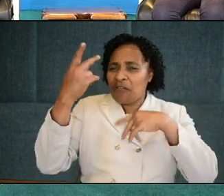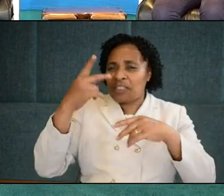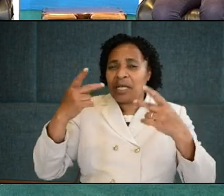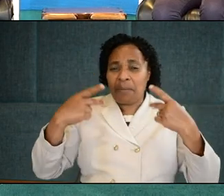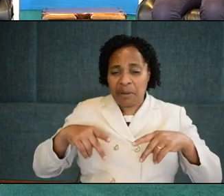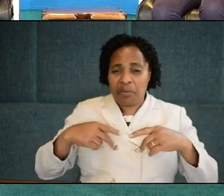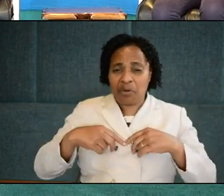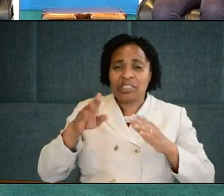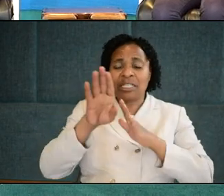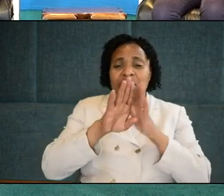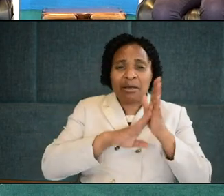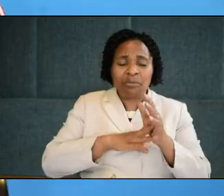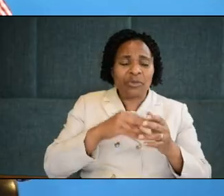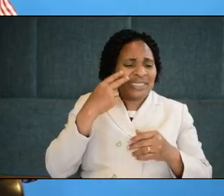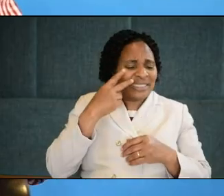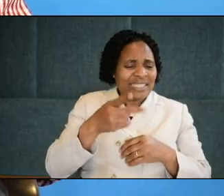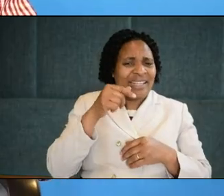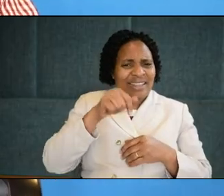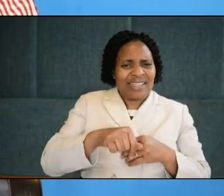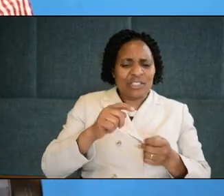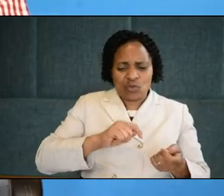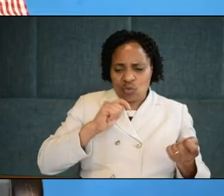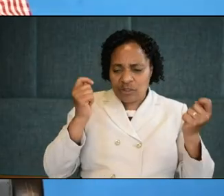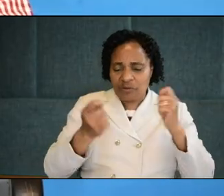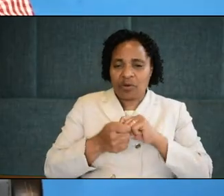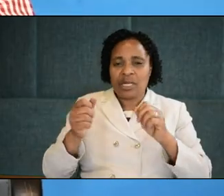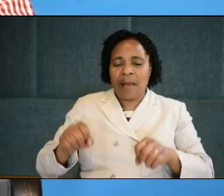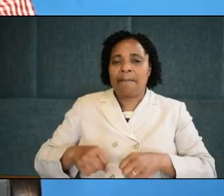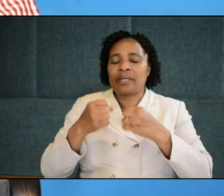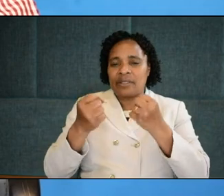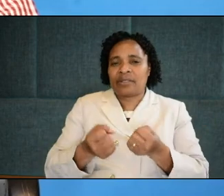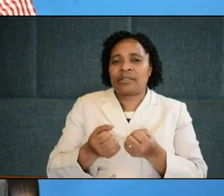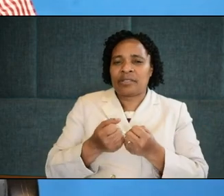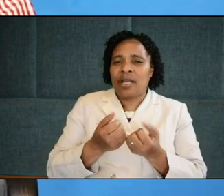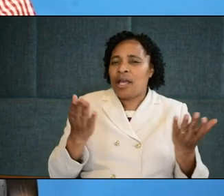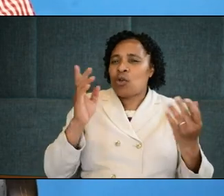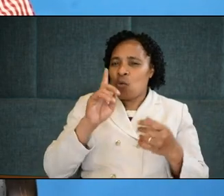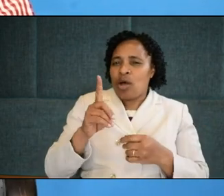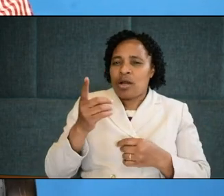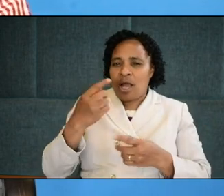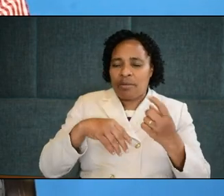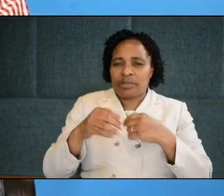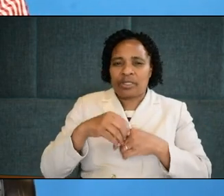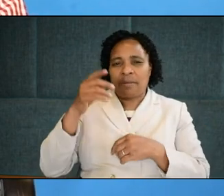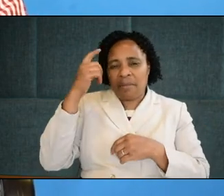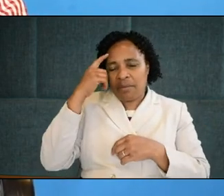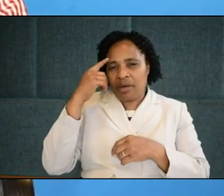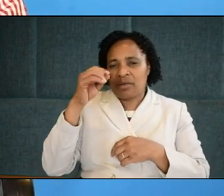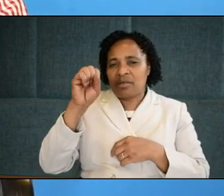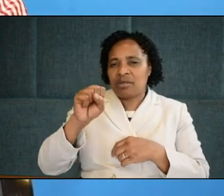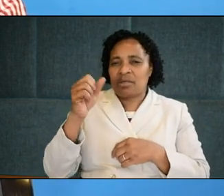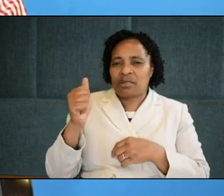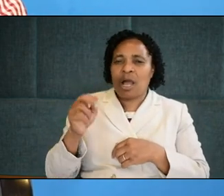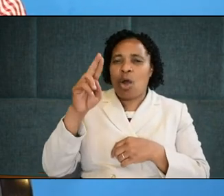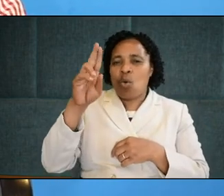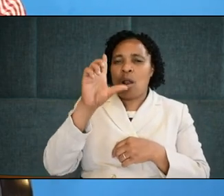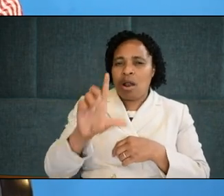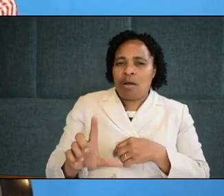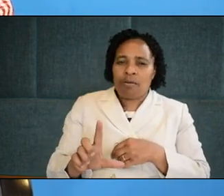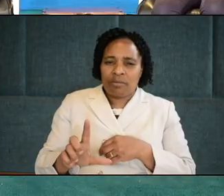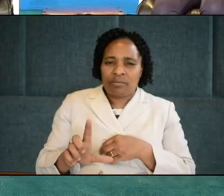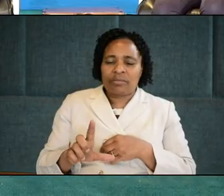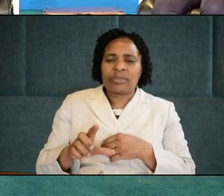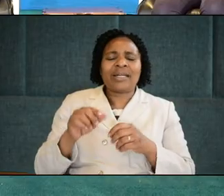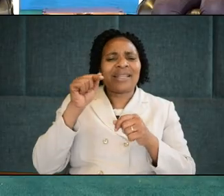in the Bible who we see this radical transformations happening? Anyone comes to your mind, Grace? Yeah, Saul. Uh-huh. He used